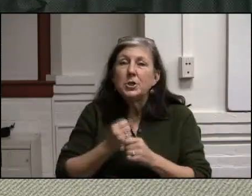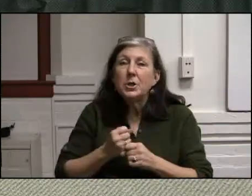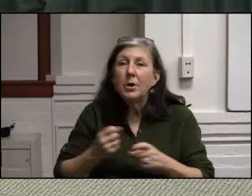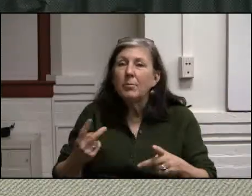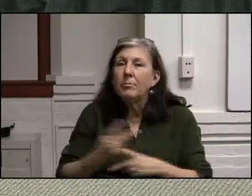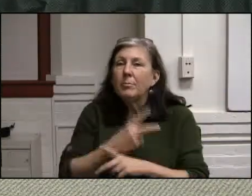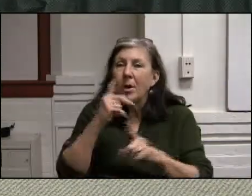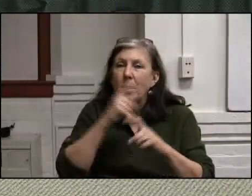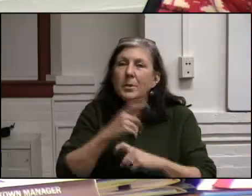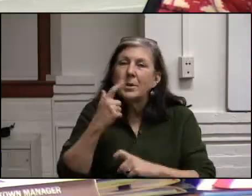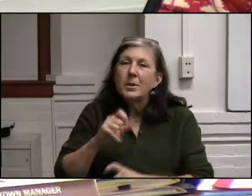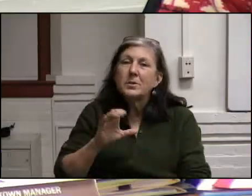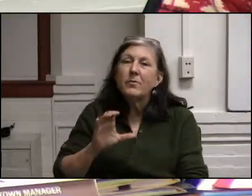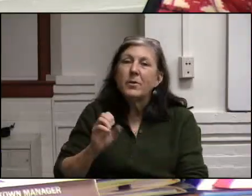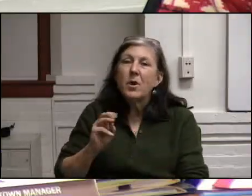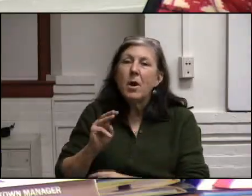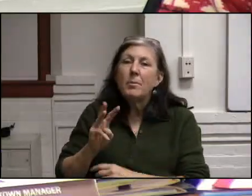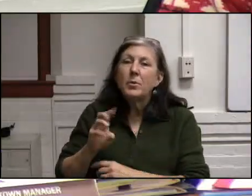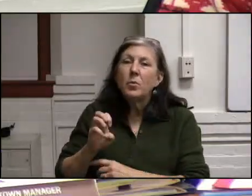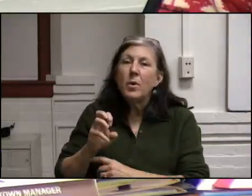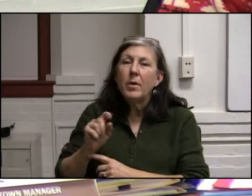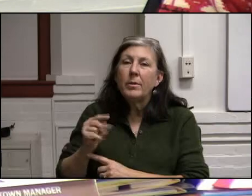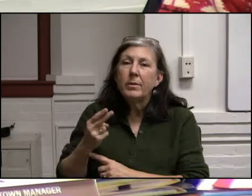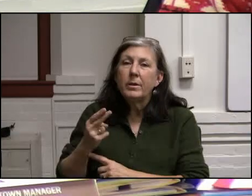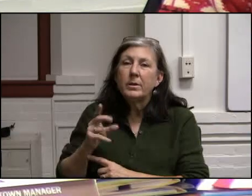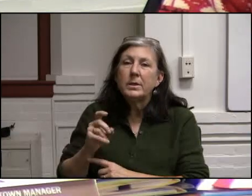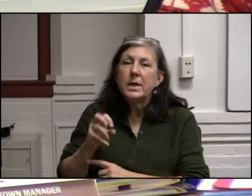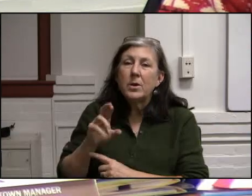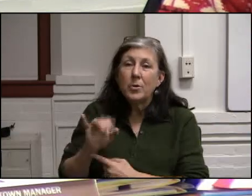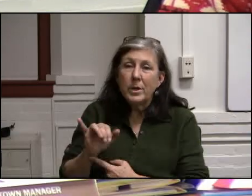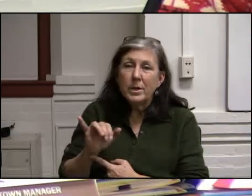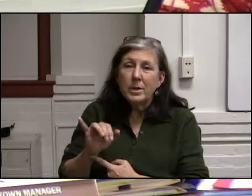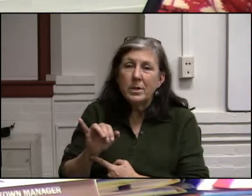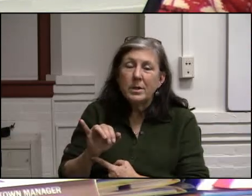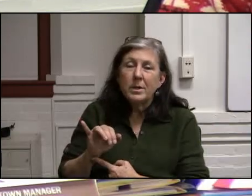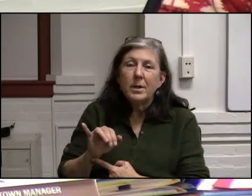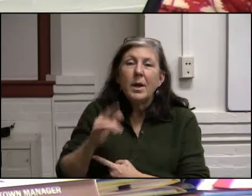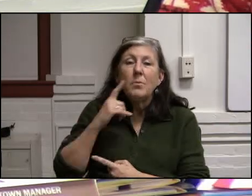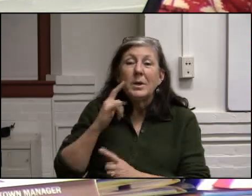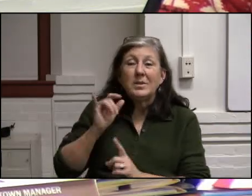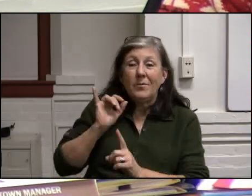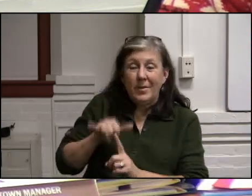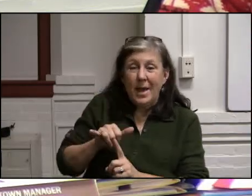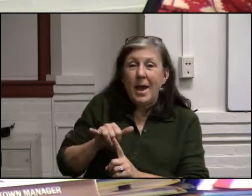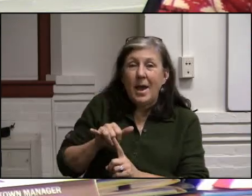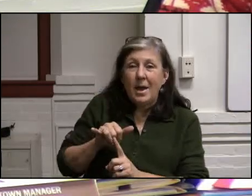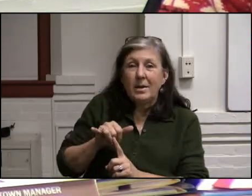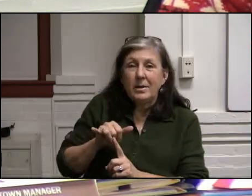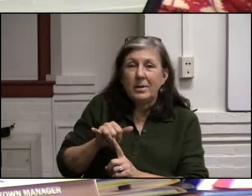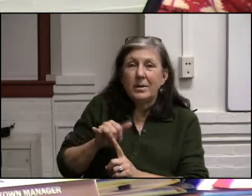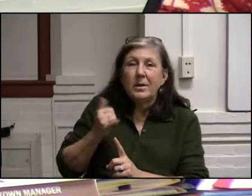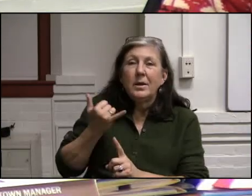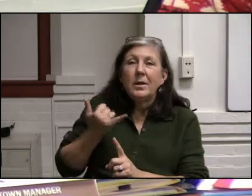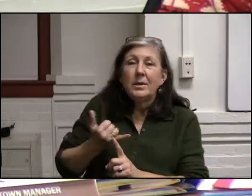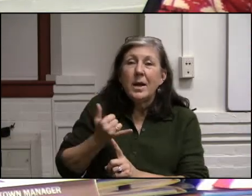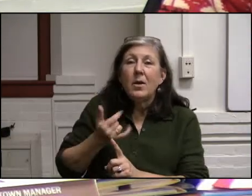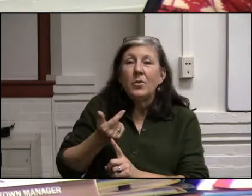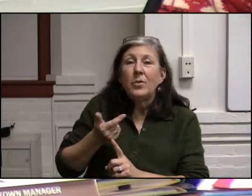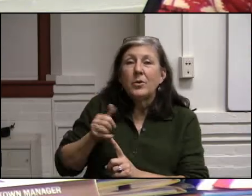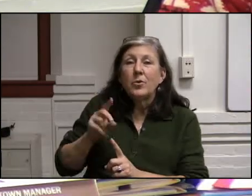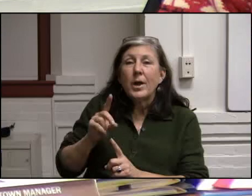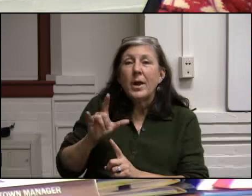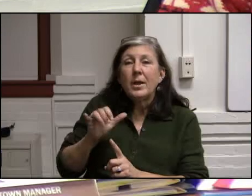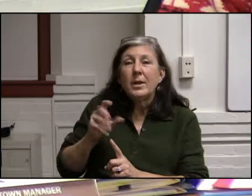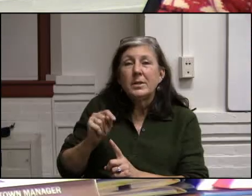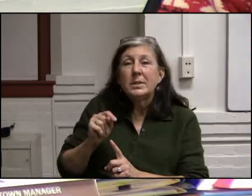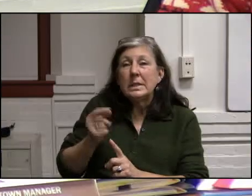Commonwealth Dairy situation, and because of that and the particular aspects of that, the grand list is actually increasing. The